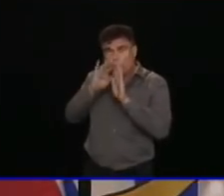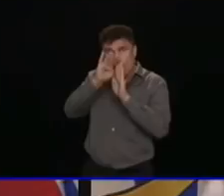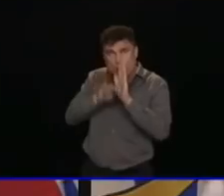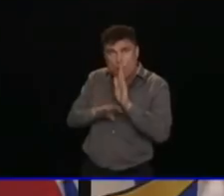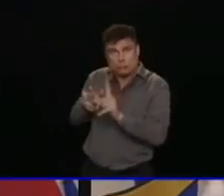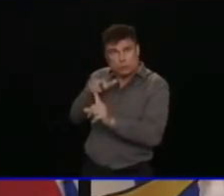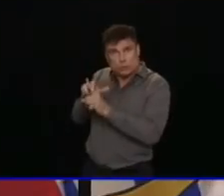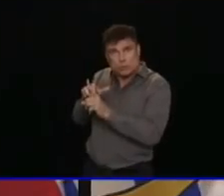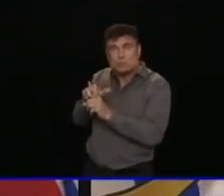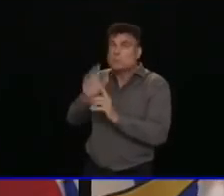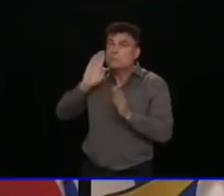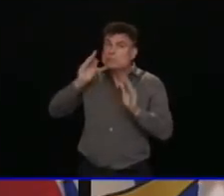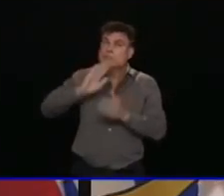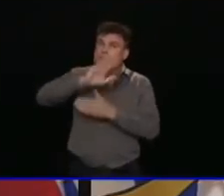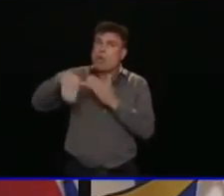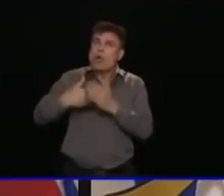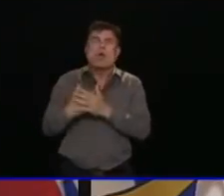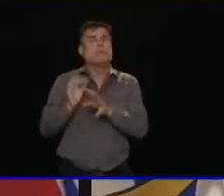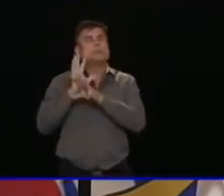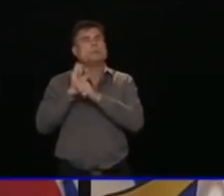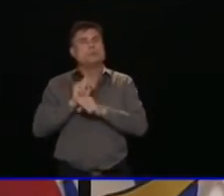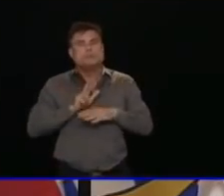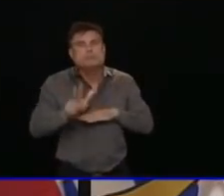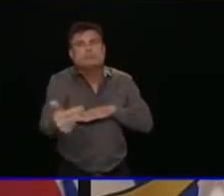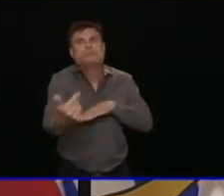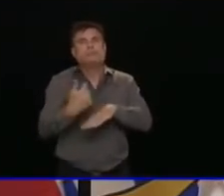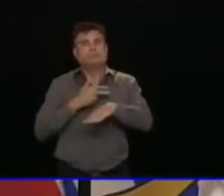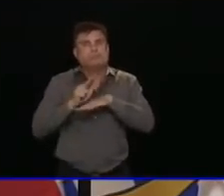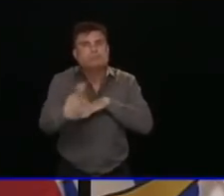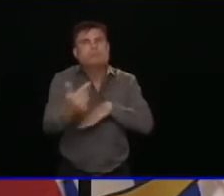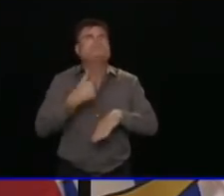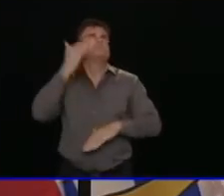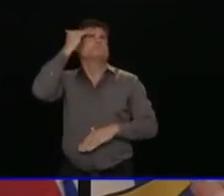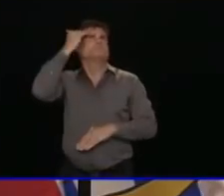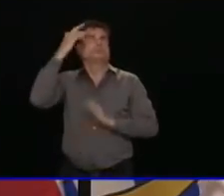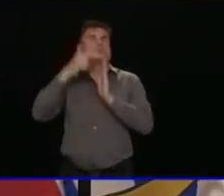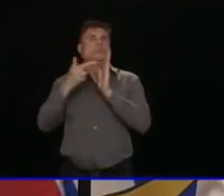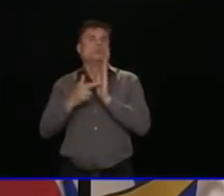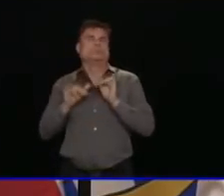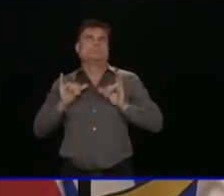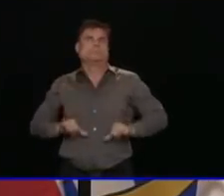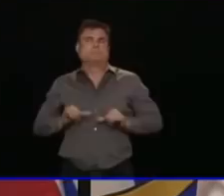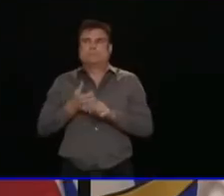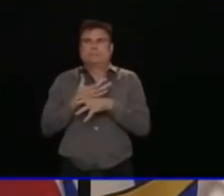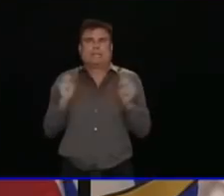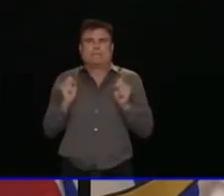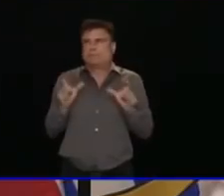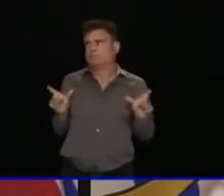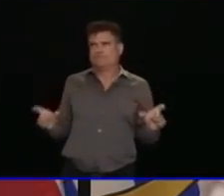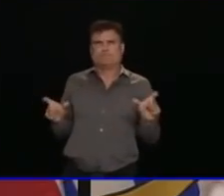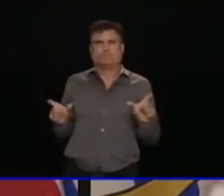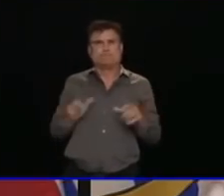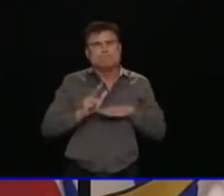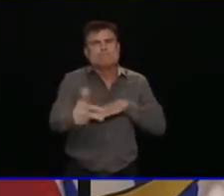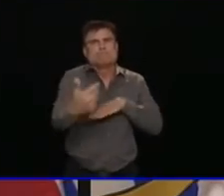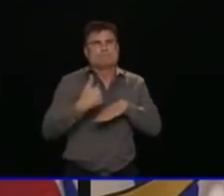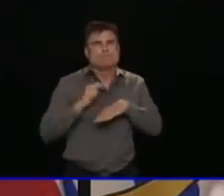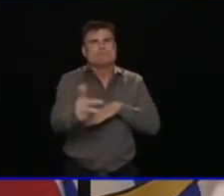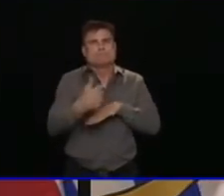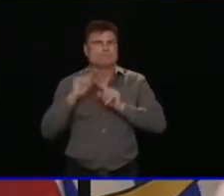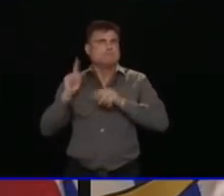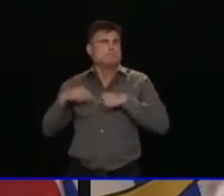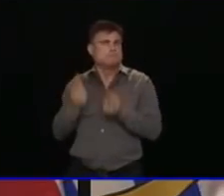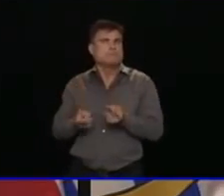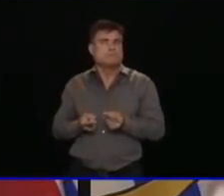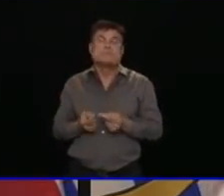safely. And we have had people who have returned from trucking and others from the U.S. who've had symptoms, who've been